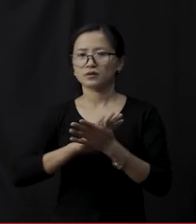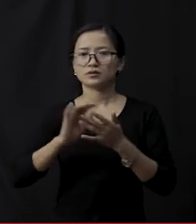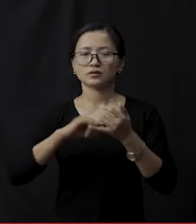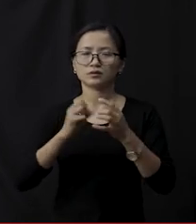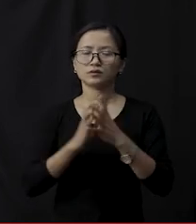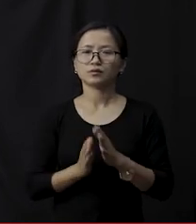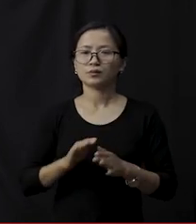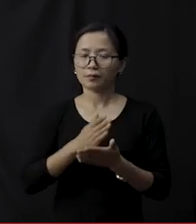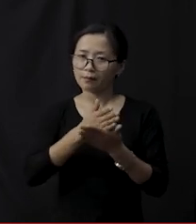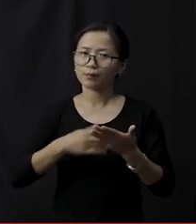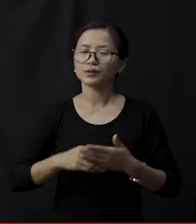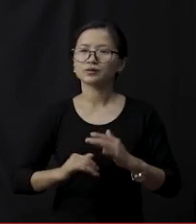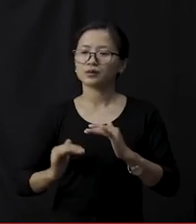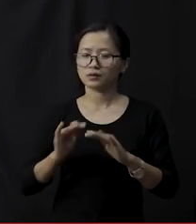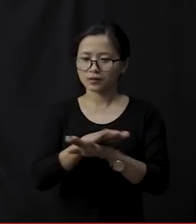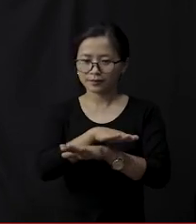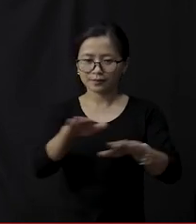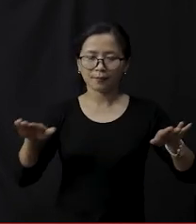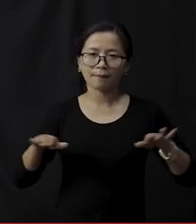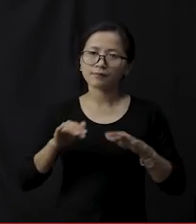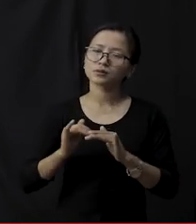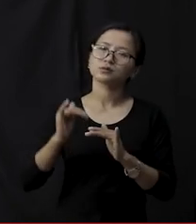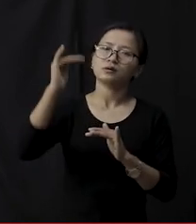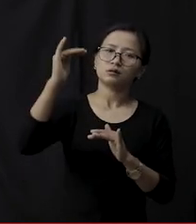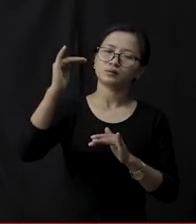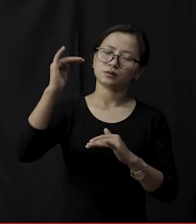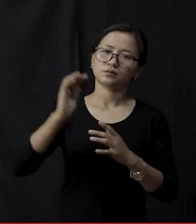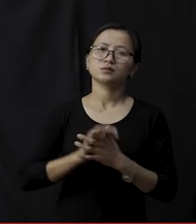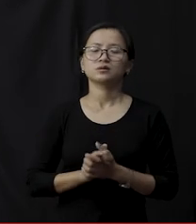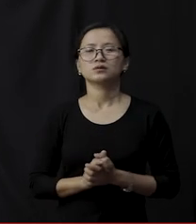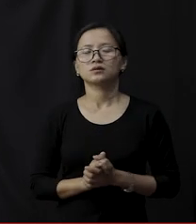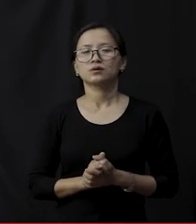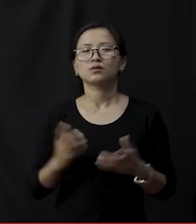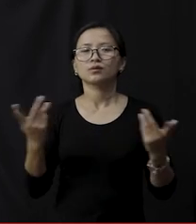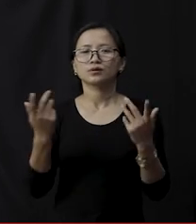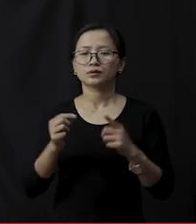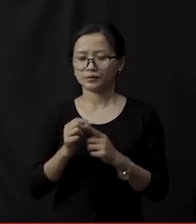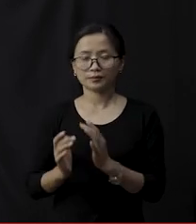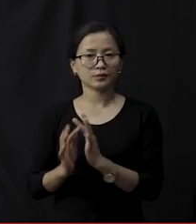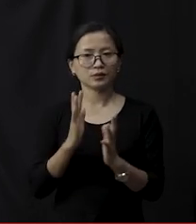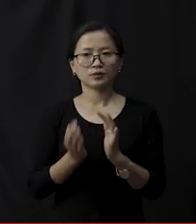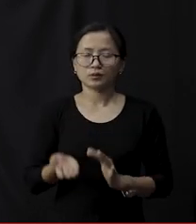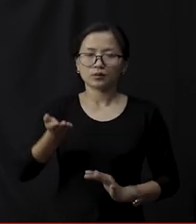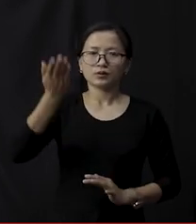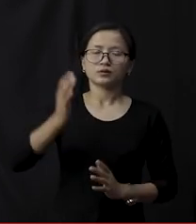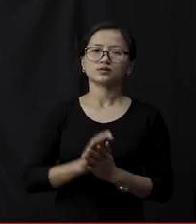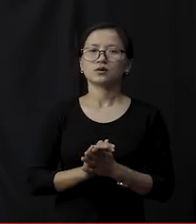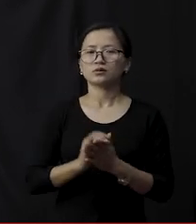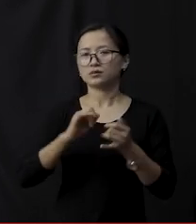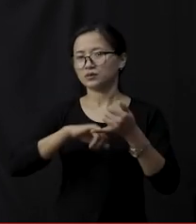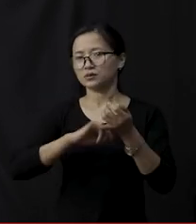part of the ground. The upper part of the ground where the plant grows, it is the shoot